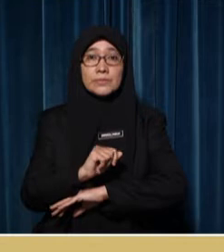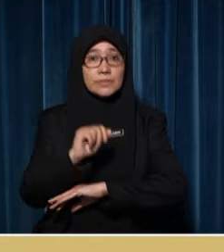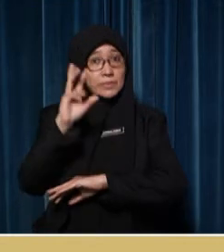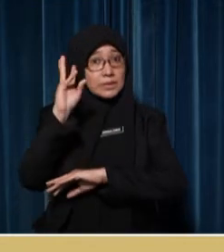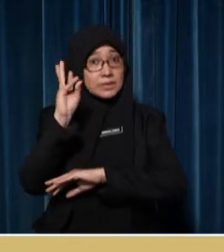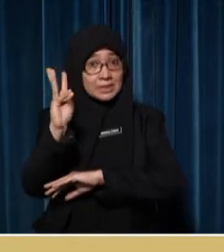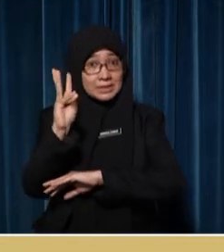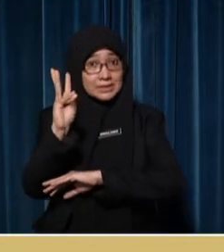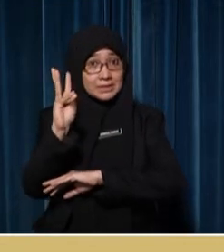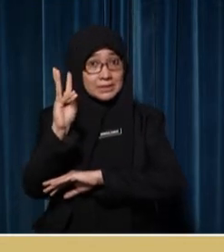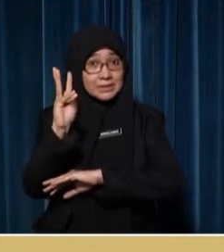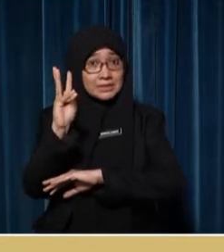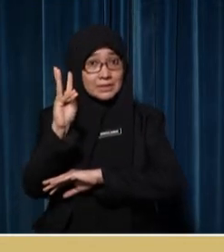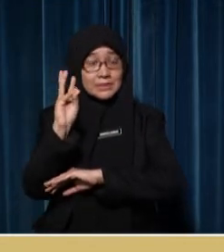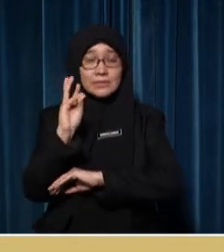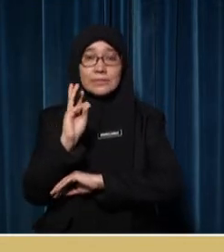6,